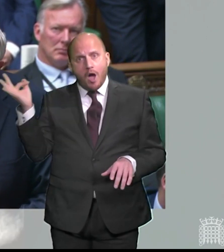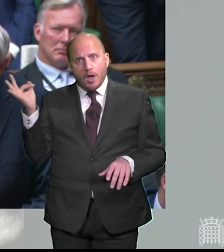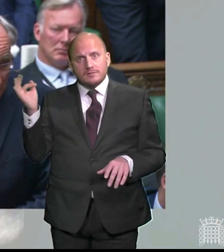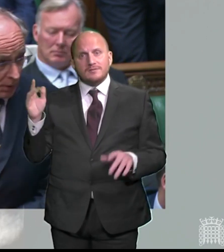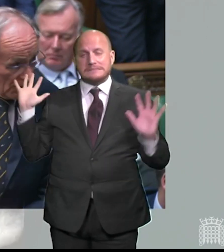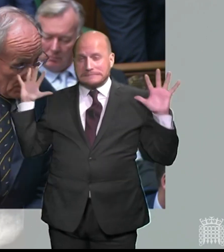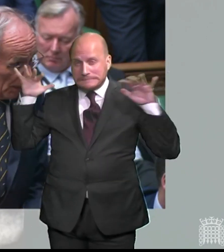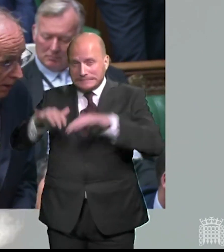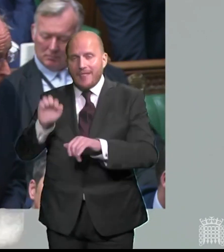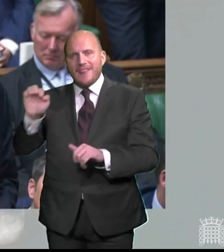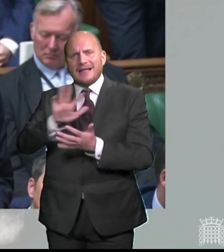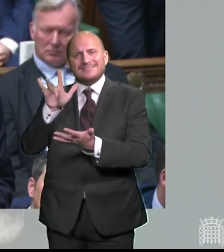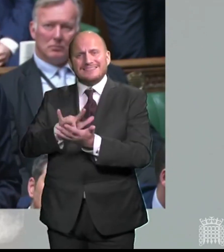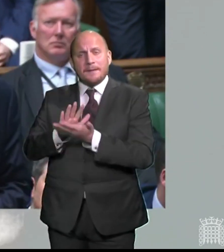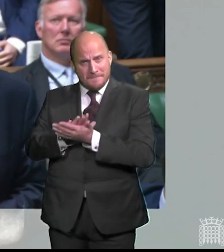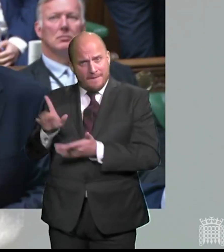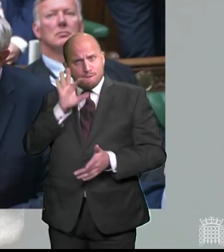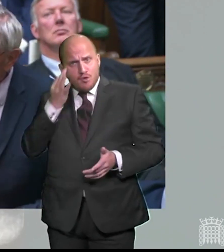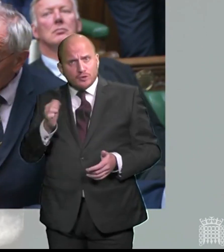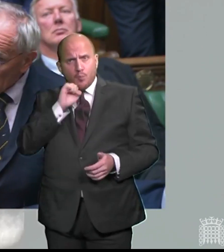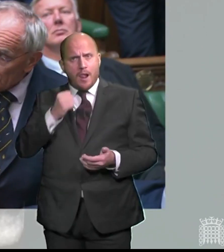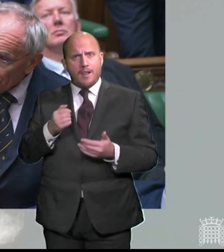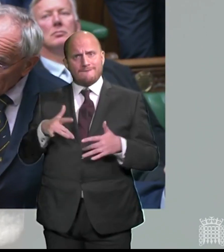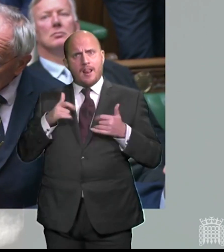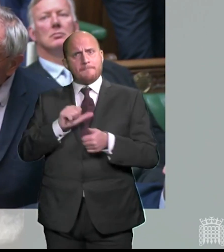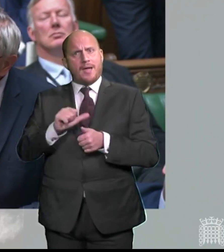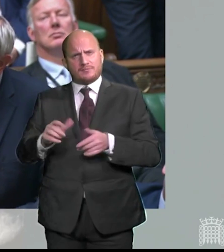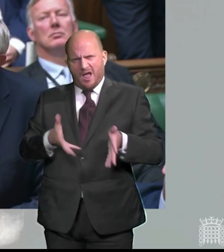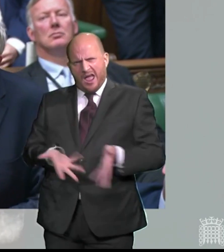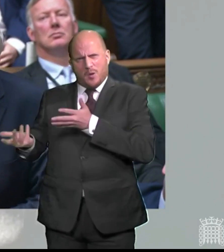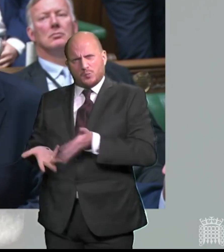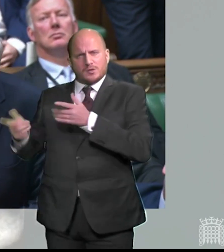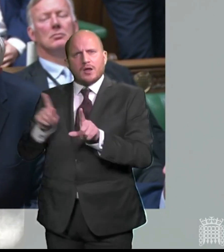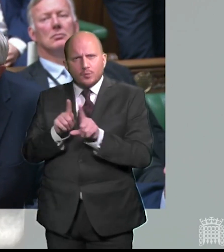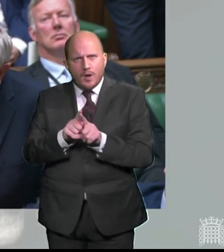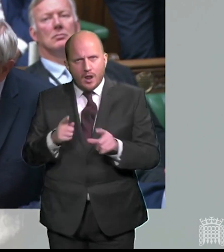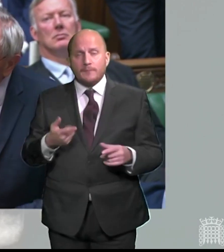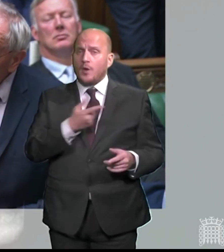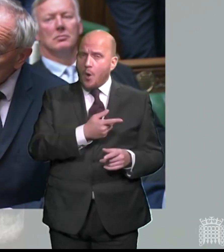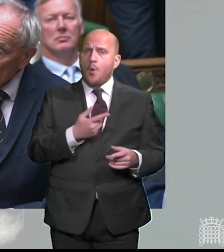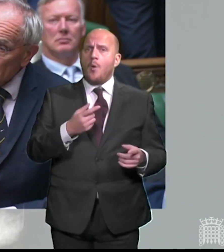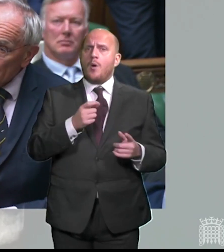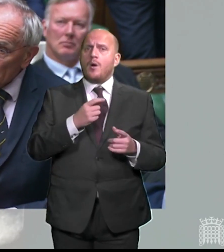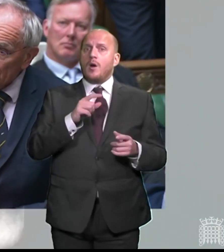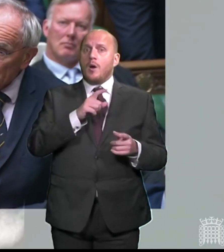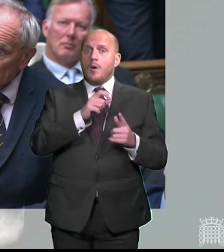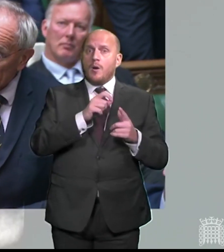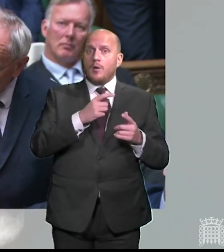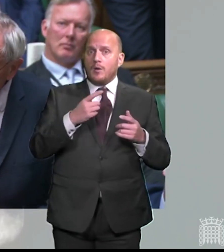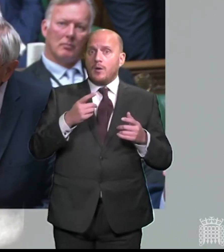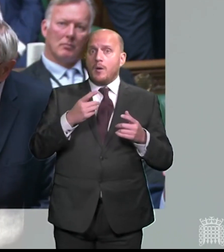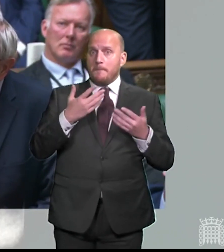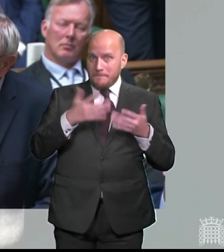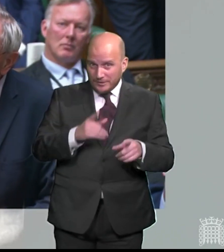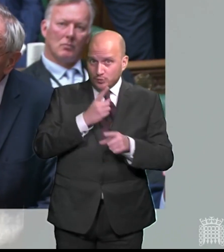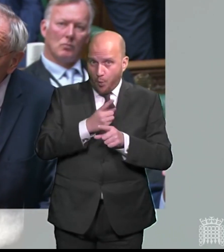she ever gets bored of the trains, I jumped out of an aeroplane at 15,000 feet to raise money for Shooting Star. She'd find it a